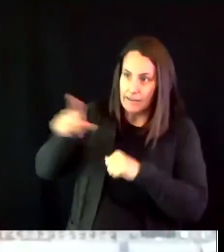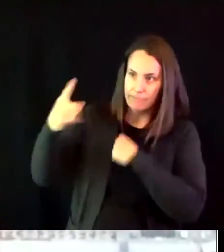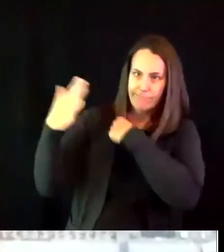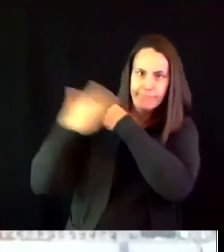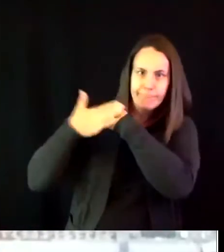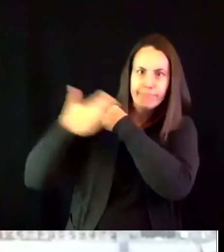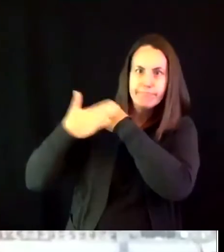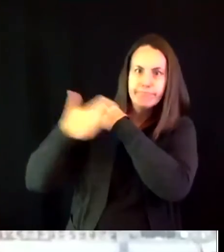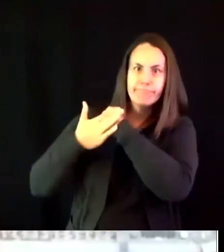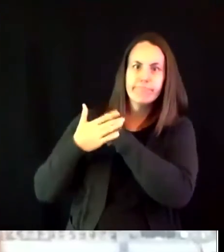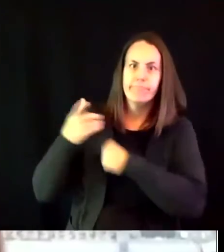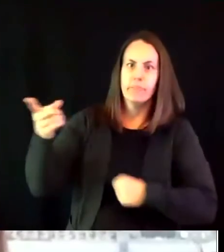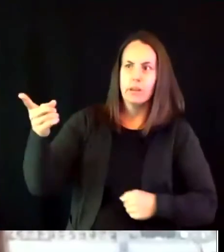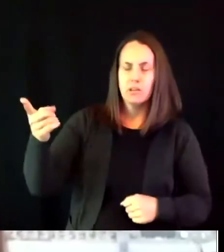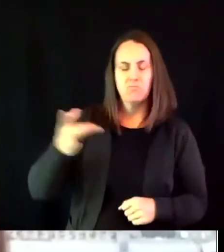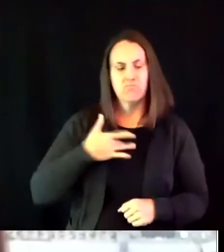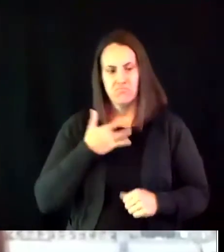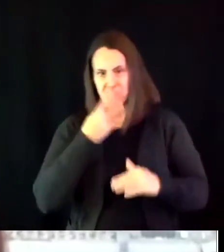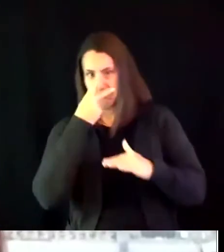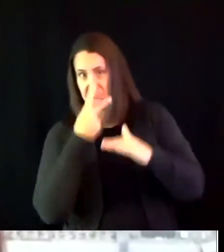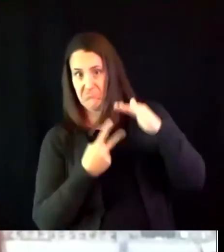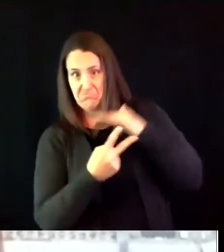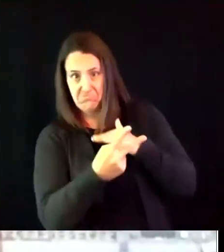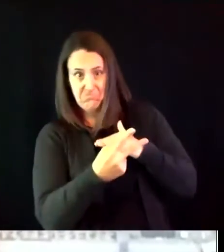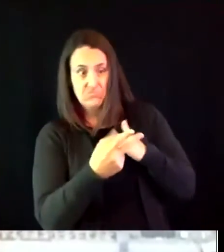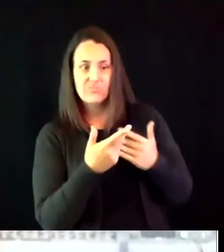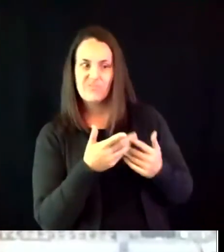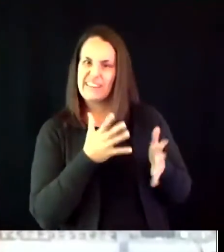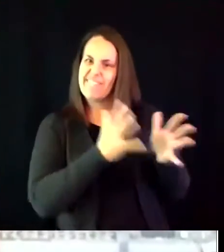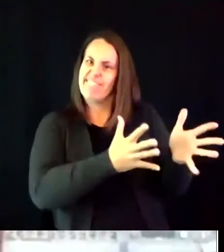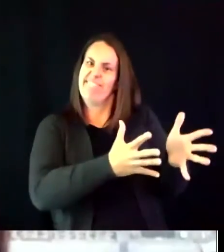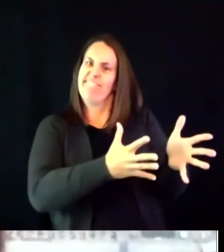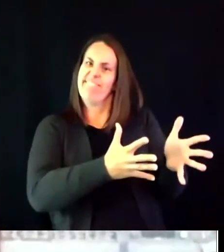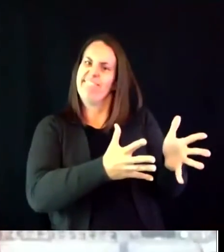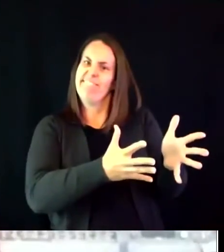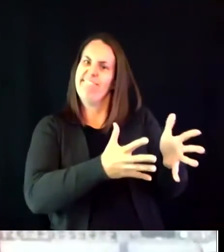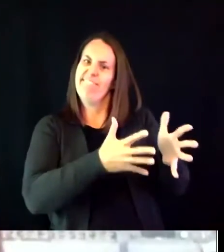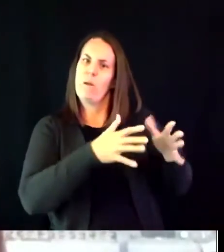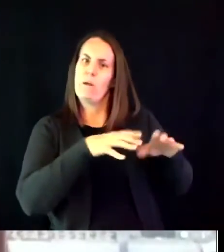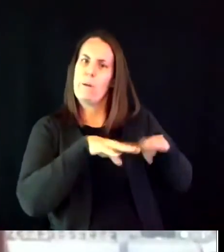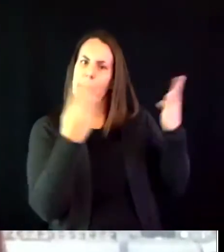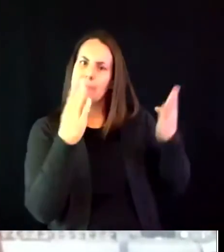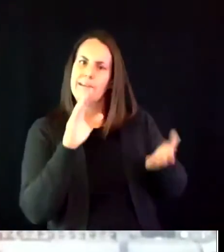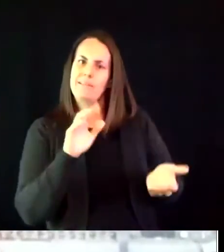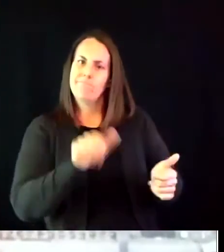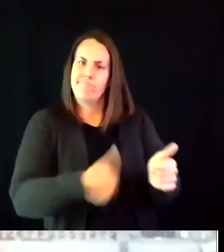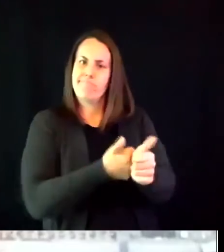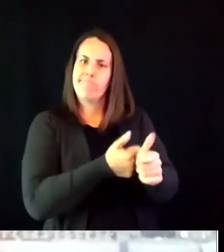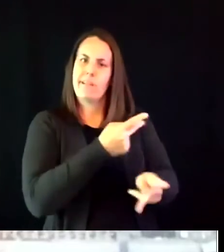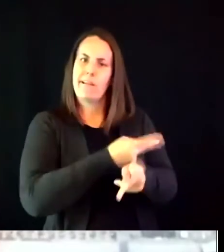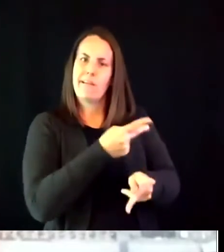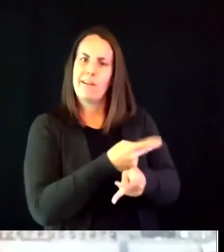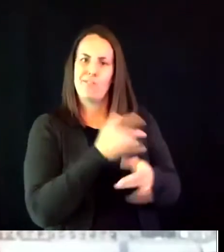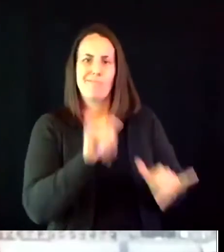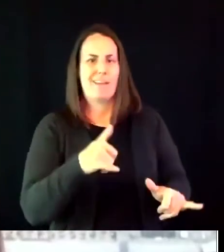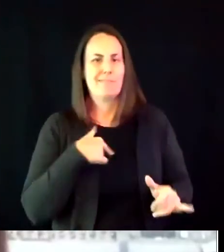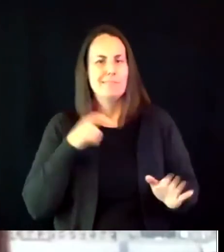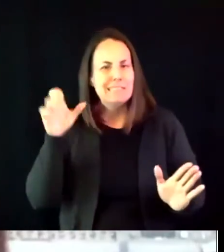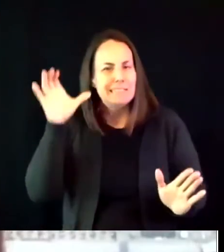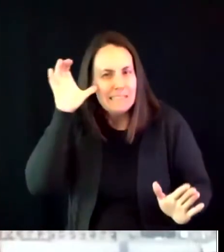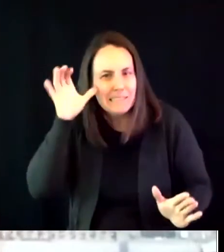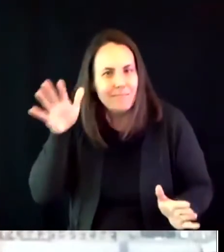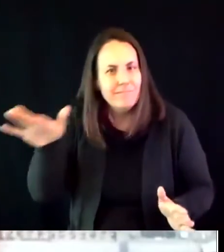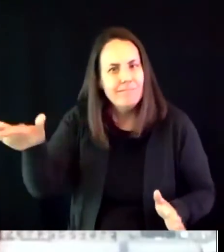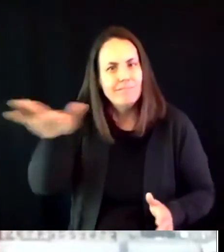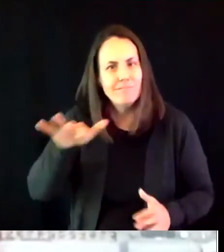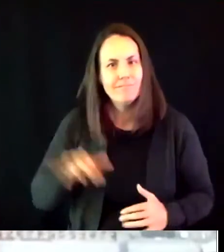in terms of the course of this pandemic. And we were insightful. And thank you to the state of